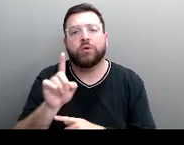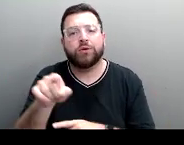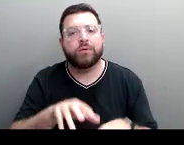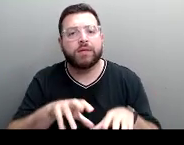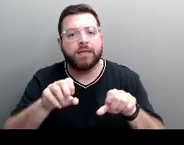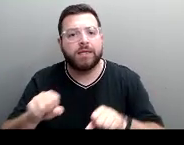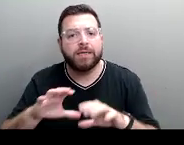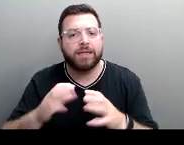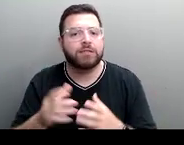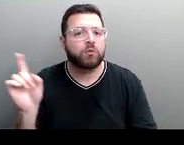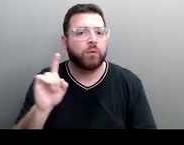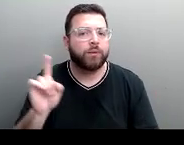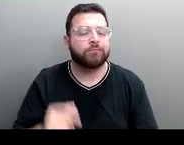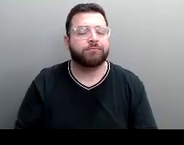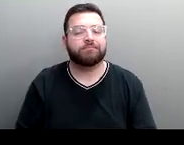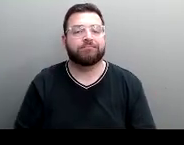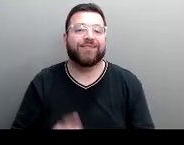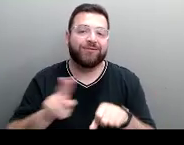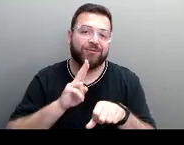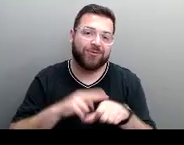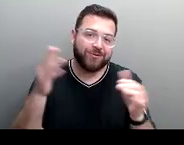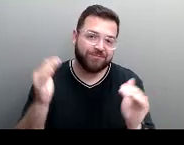And of course, it asks for your first and last name.